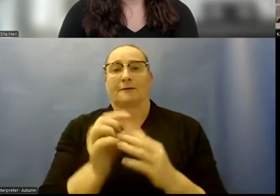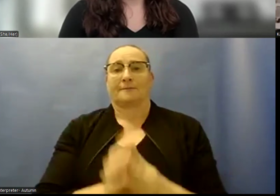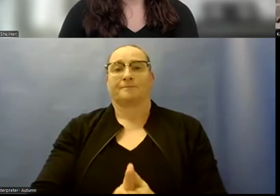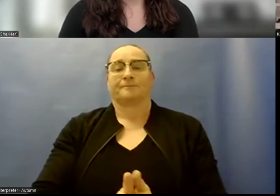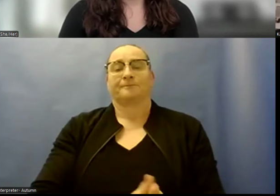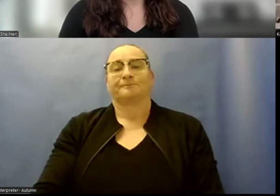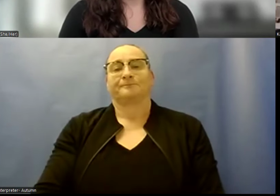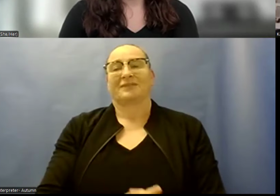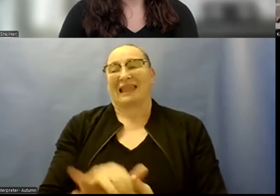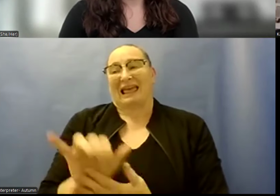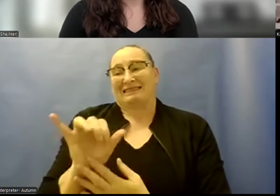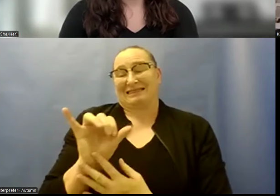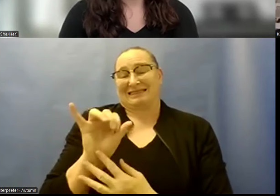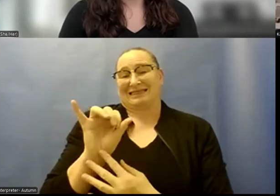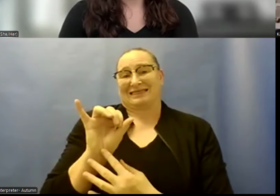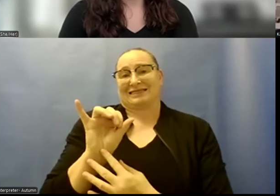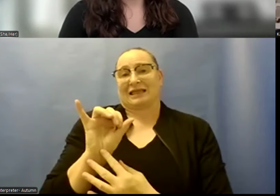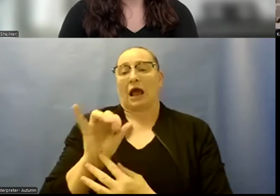that